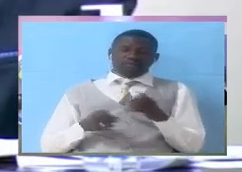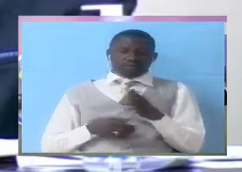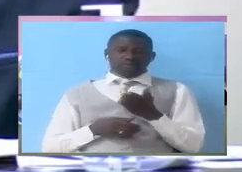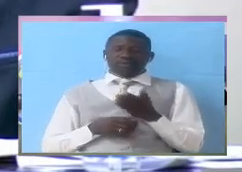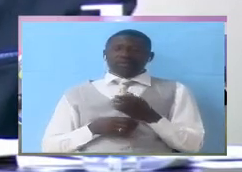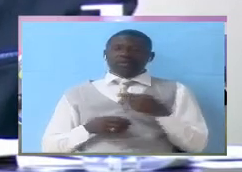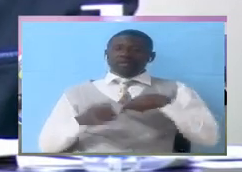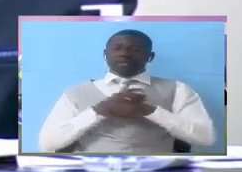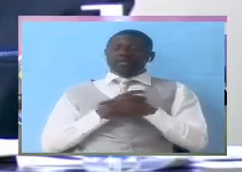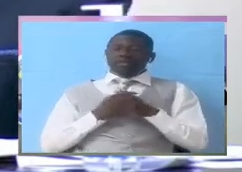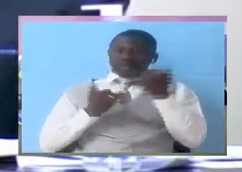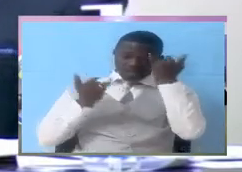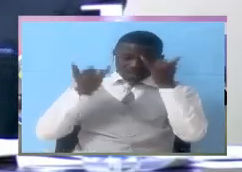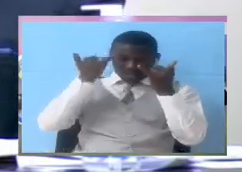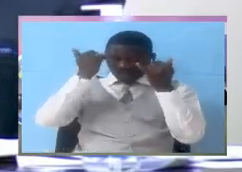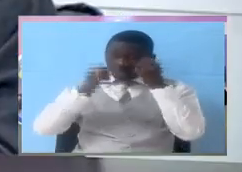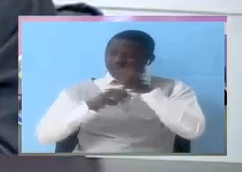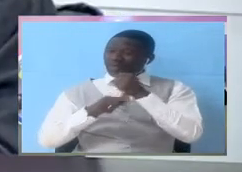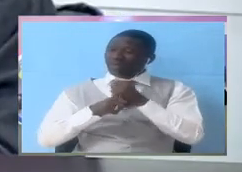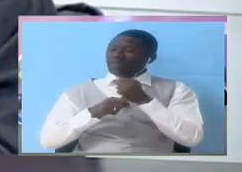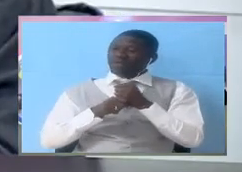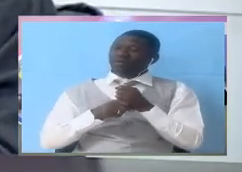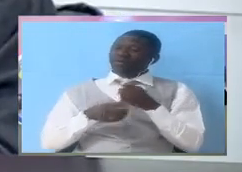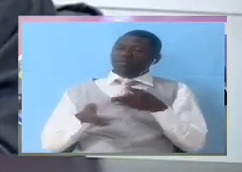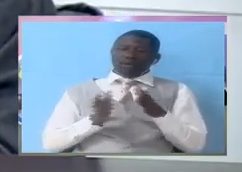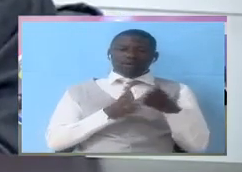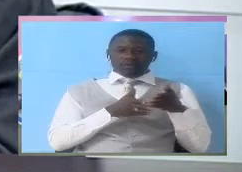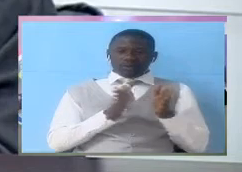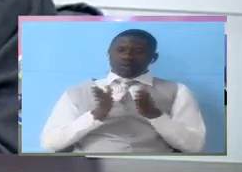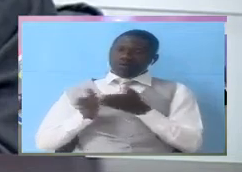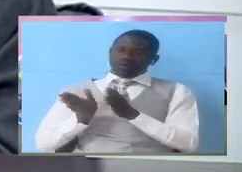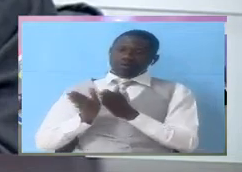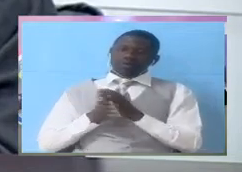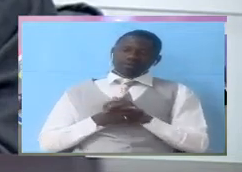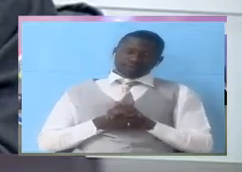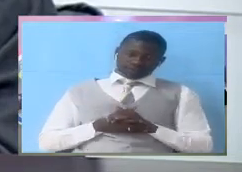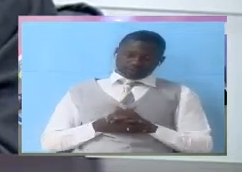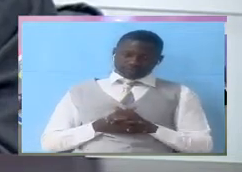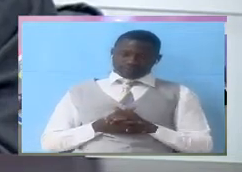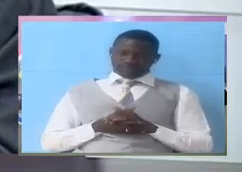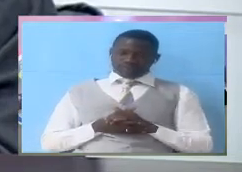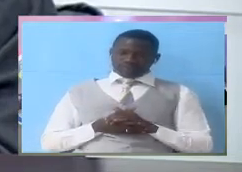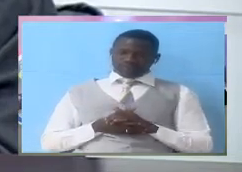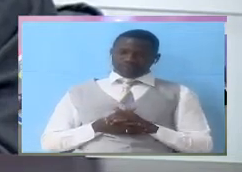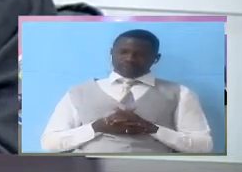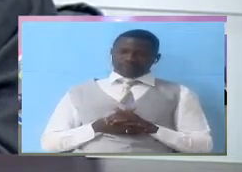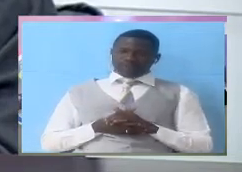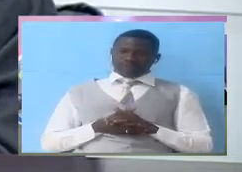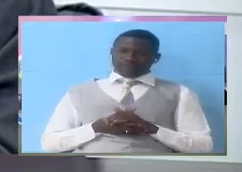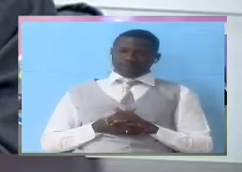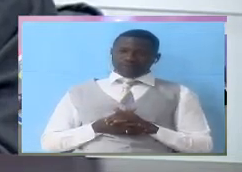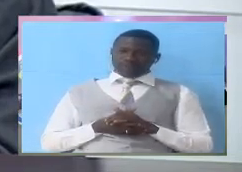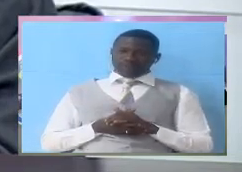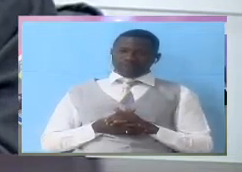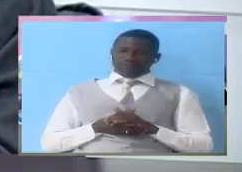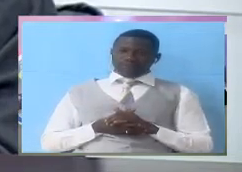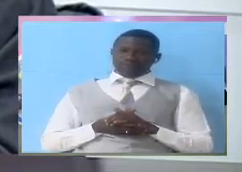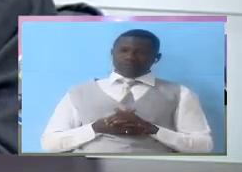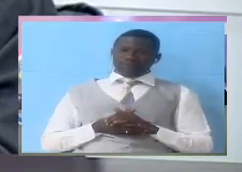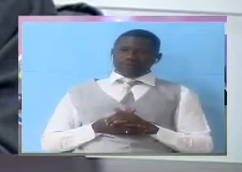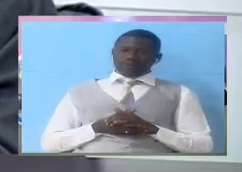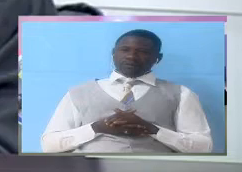in the decision-making process. La lool nek na ñom ñaar rek ñom ñoy ñi nga xamne ñom la seen mahama gëna kowé ci ñi téw ci